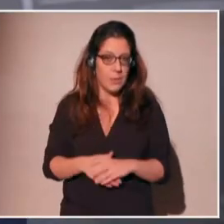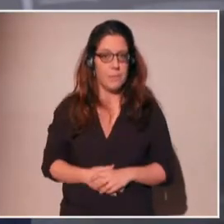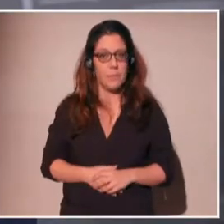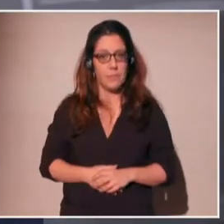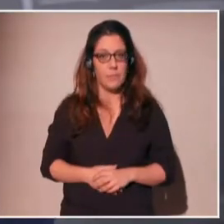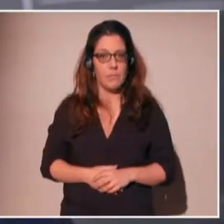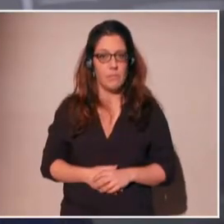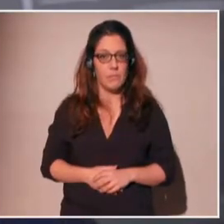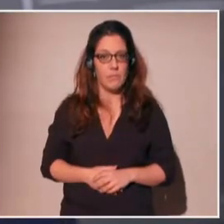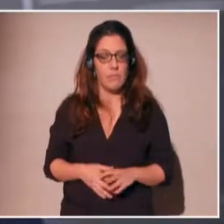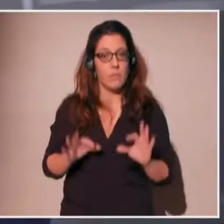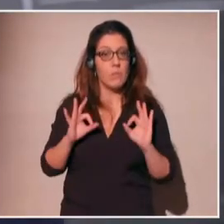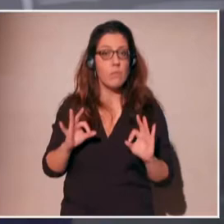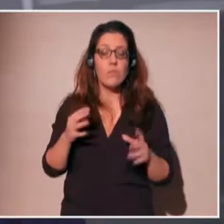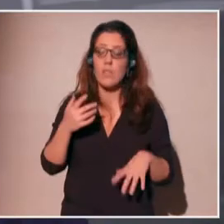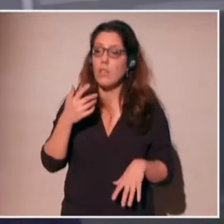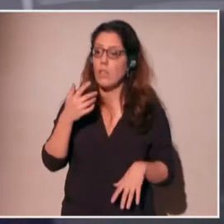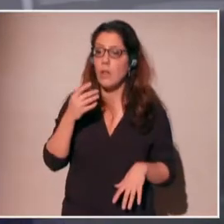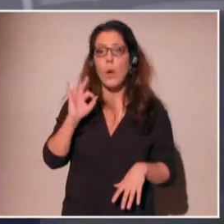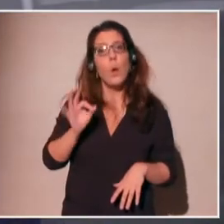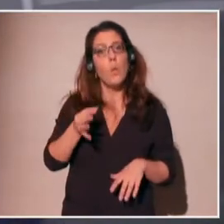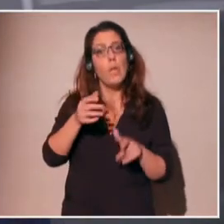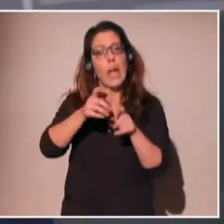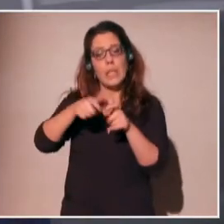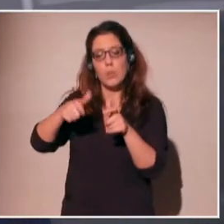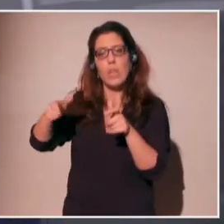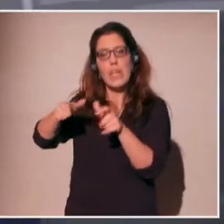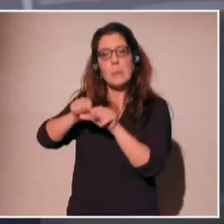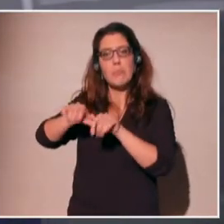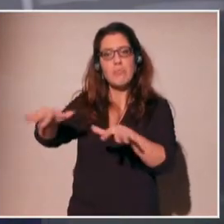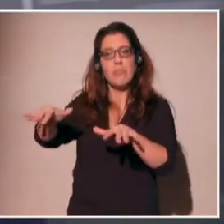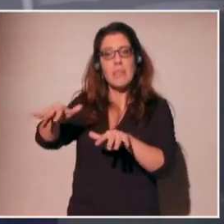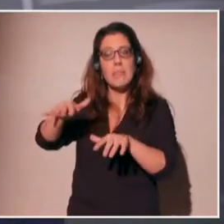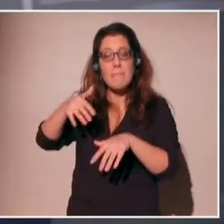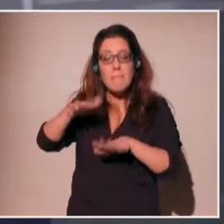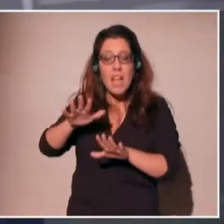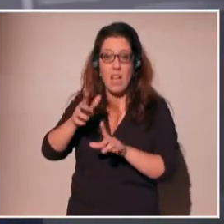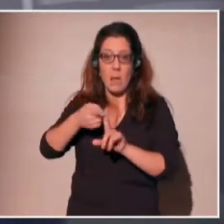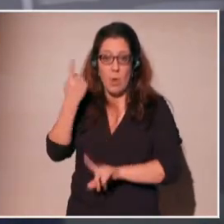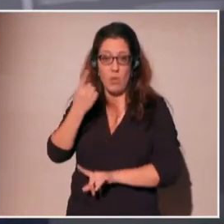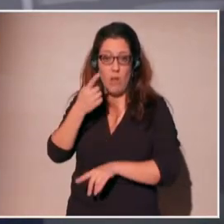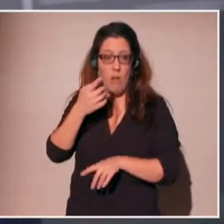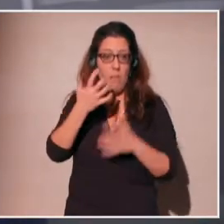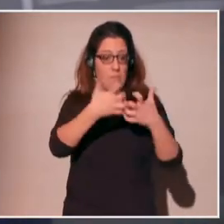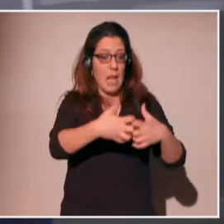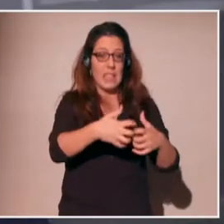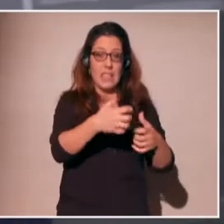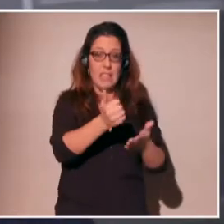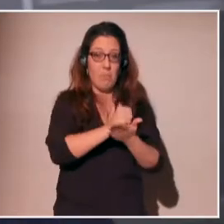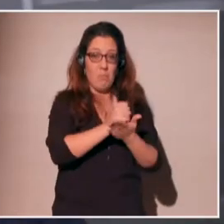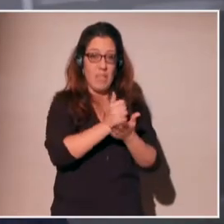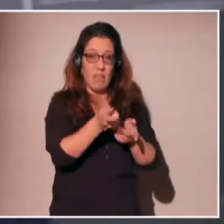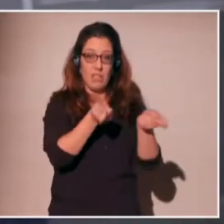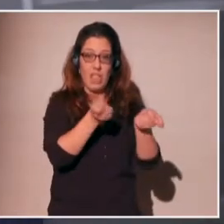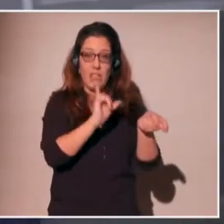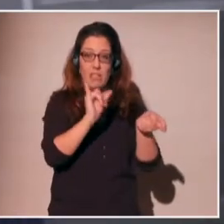core. And it's the human who is piloting the machine. And it's how we provide system for call centers to